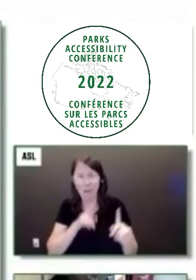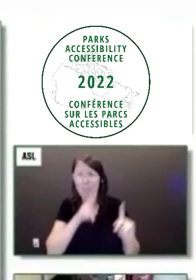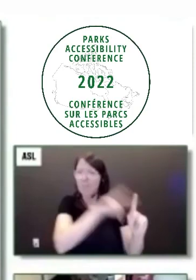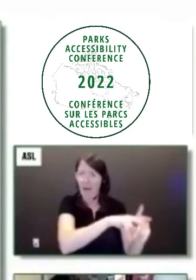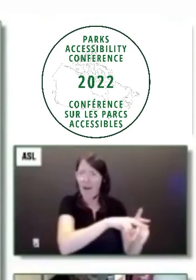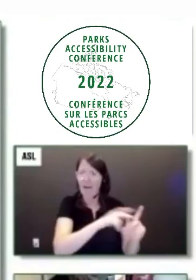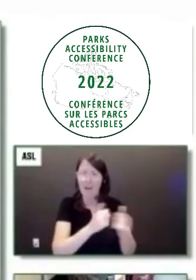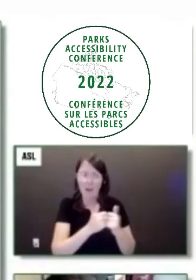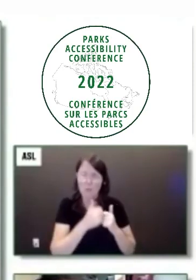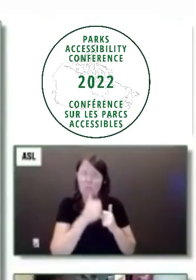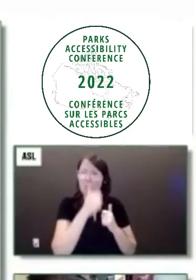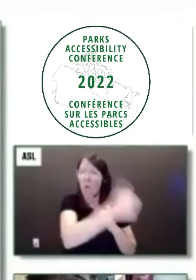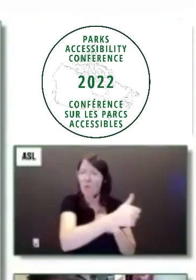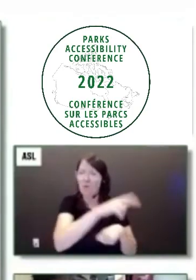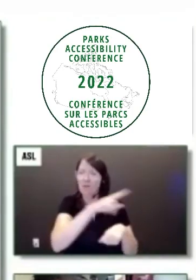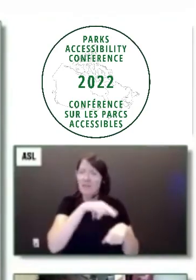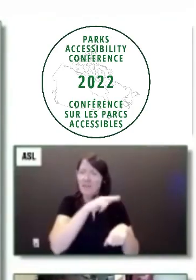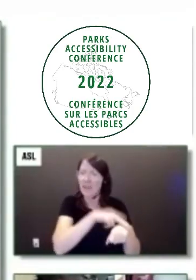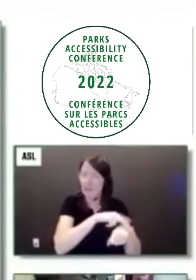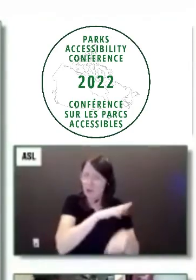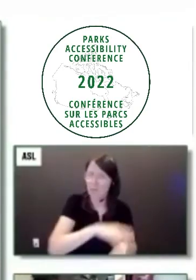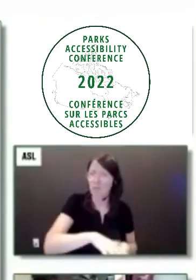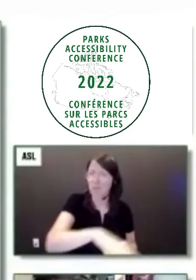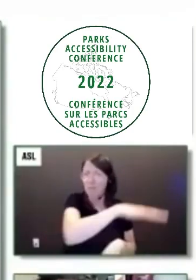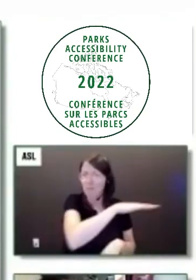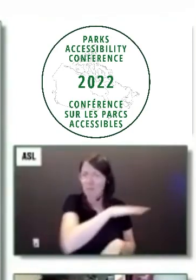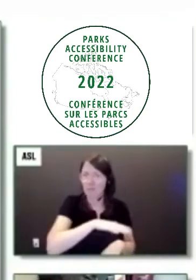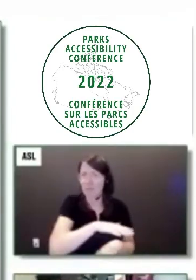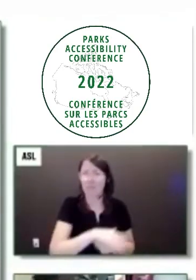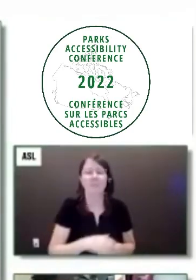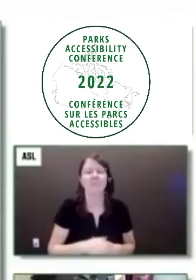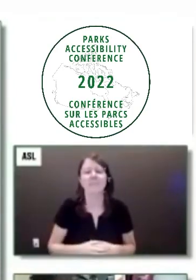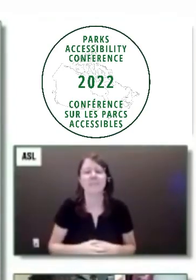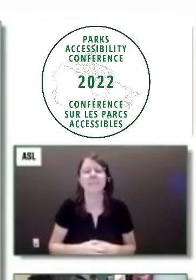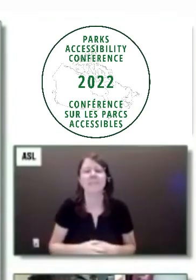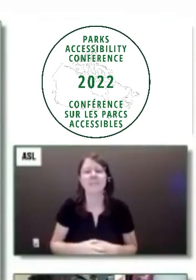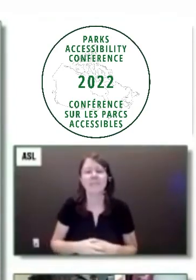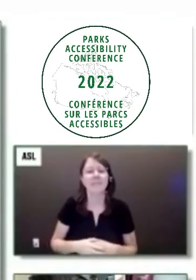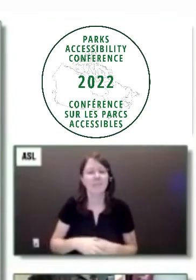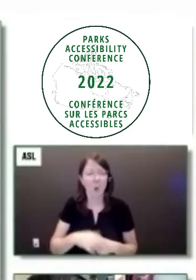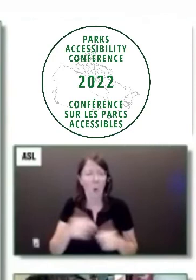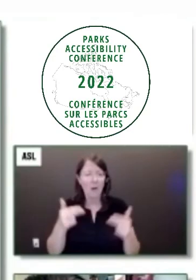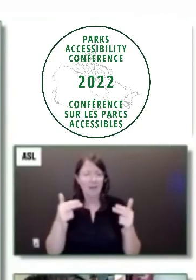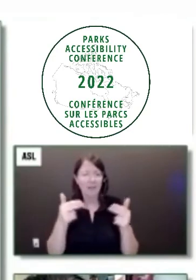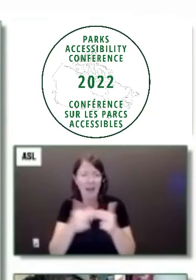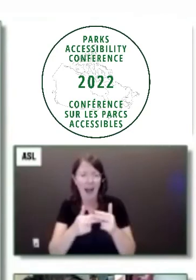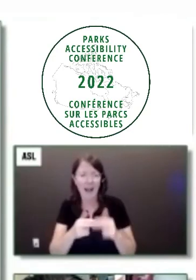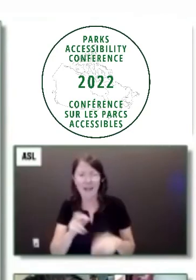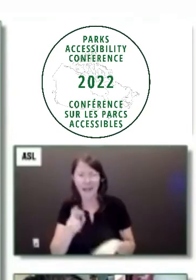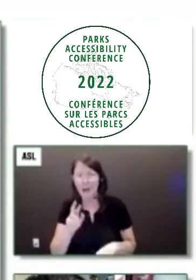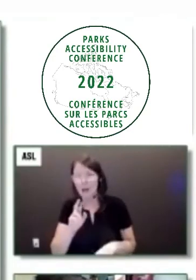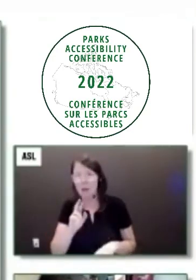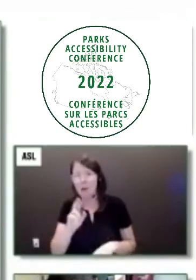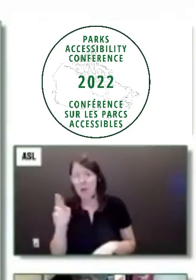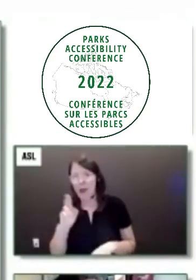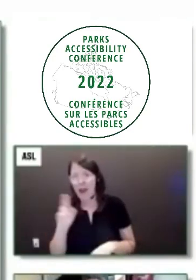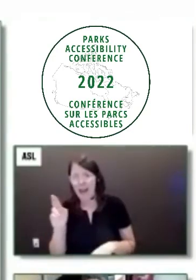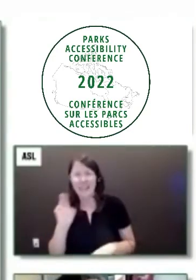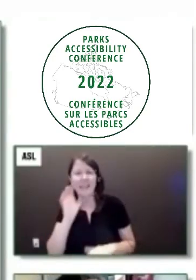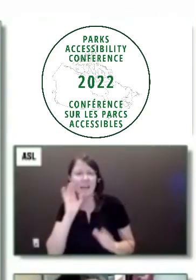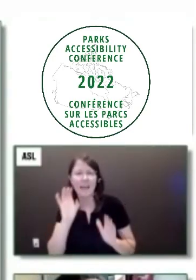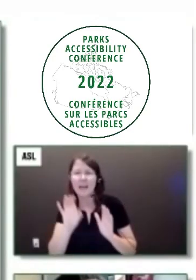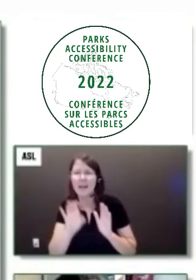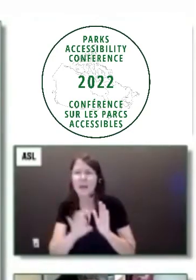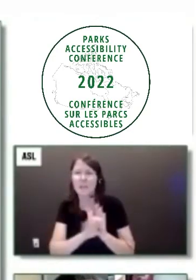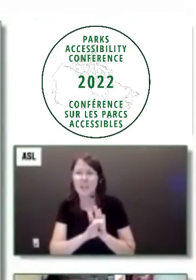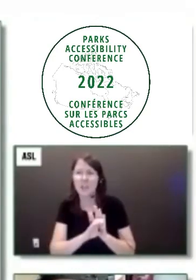is illustrated on the slide on the image on the right, which is of the accessible boardwalk set within the cedars of the